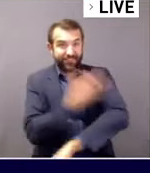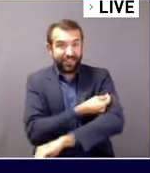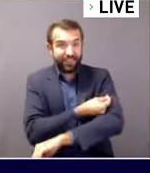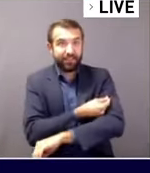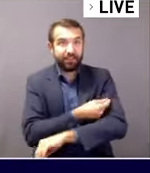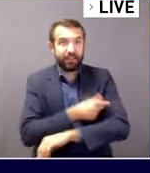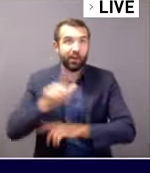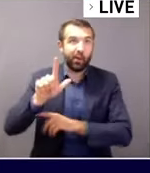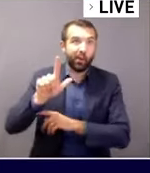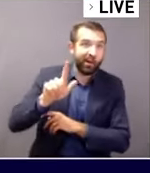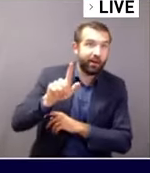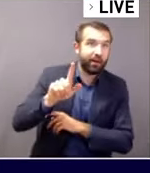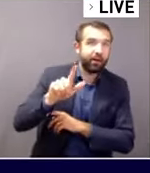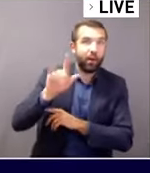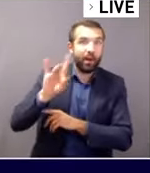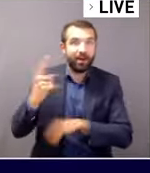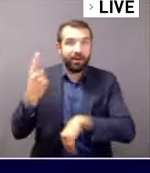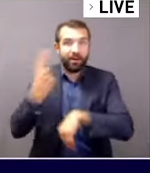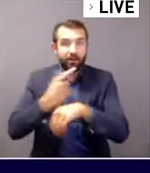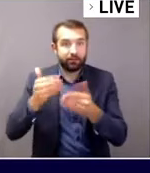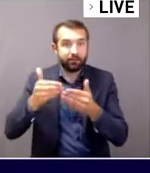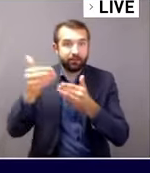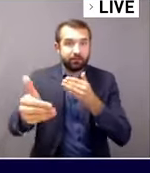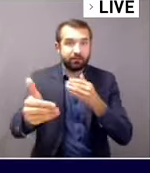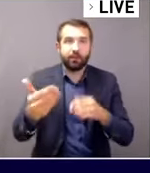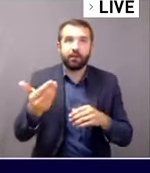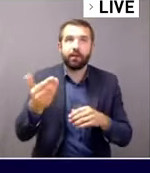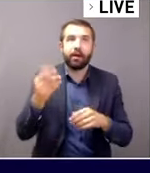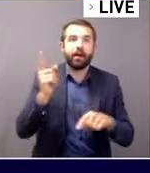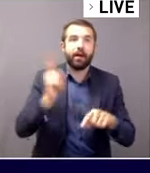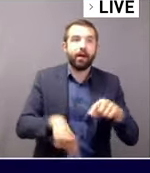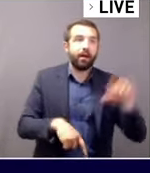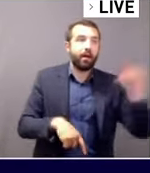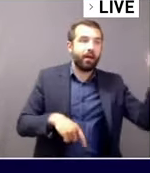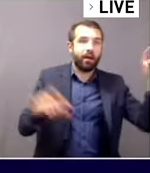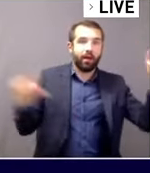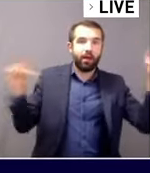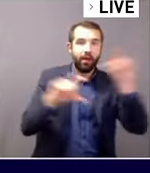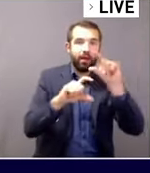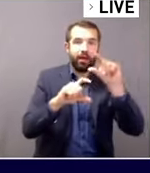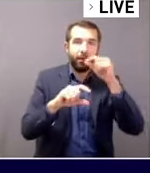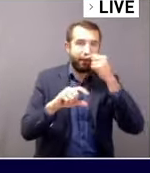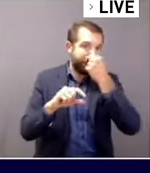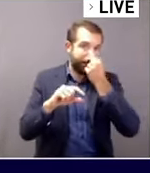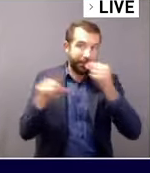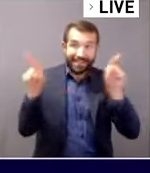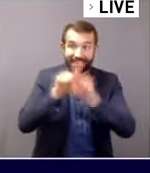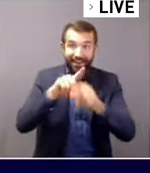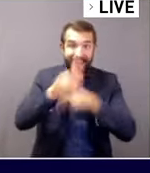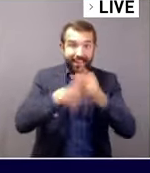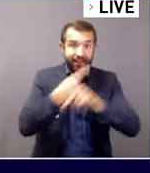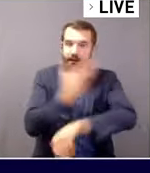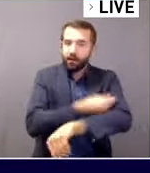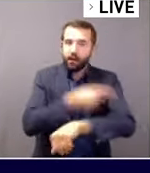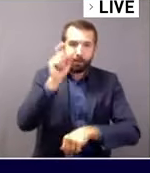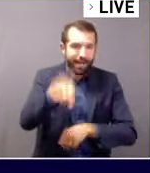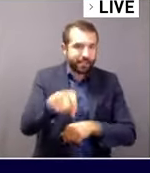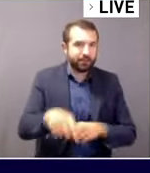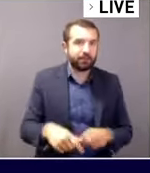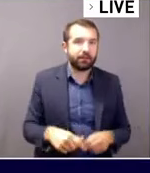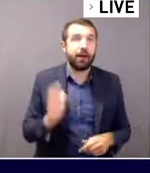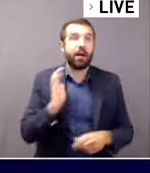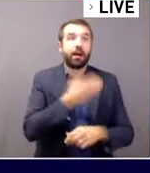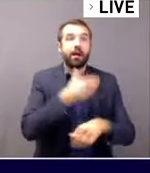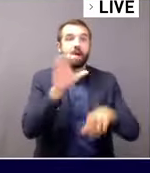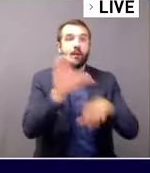days later. You can't mix and match. So we've got to make sure we've got an IT system that helps us keep all of that straight. So